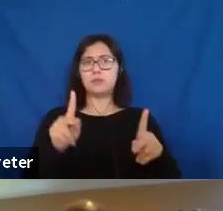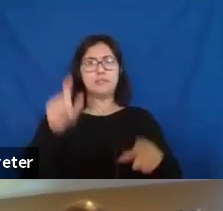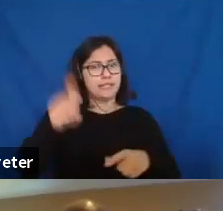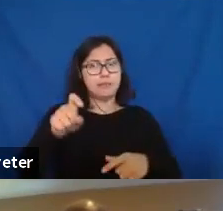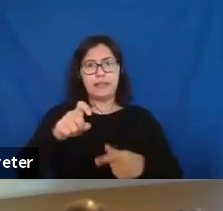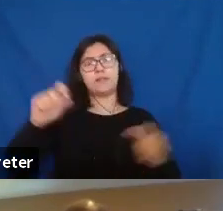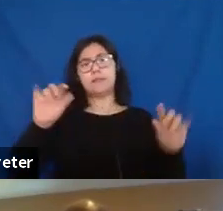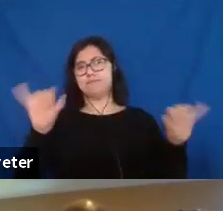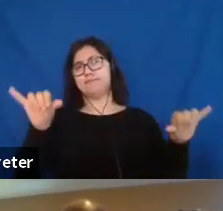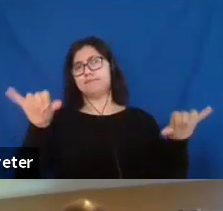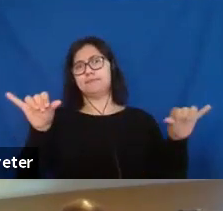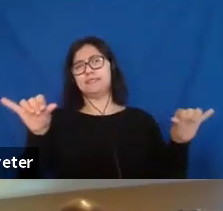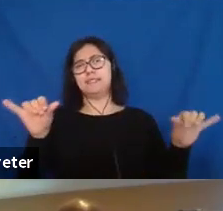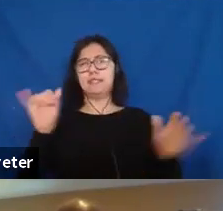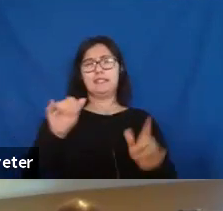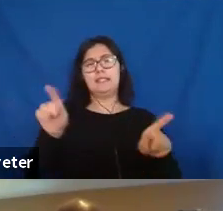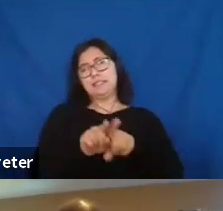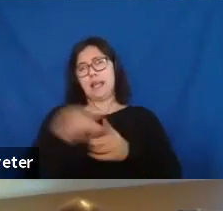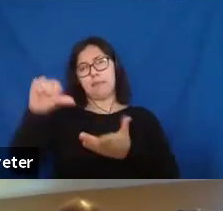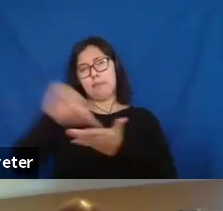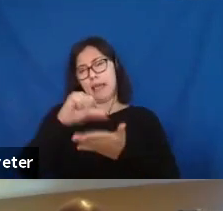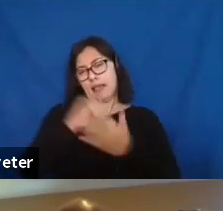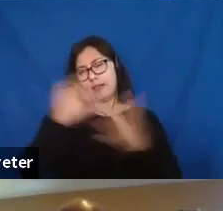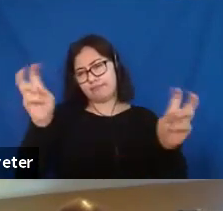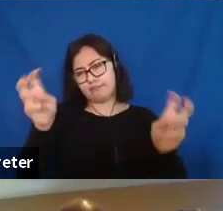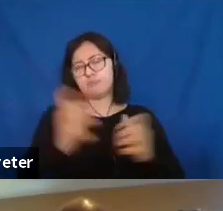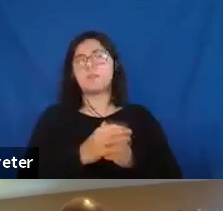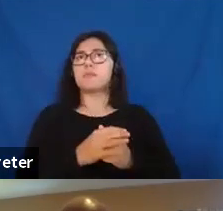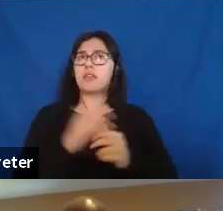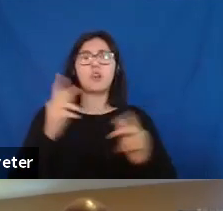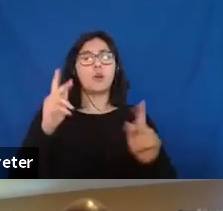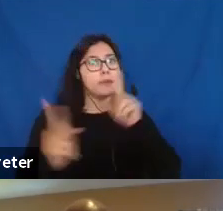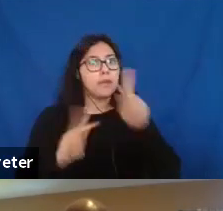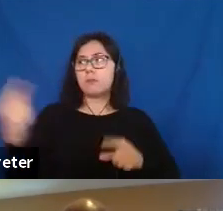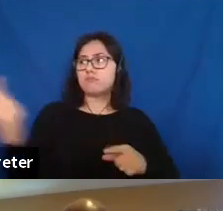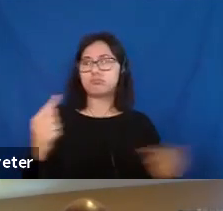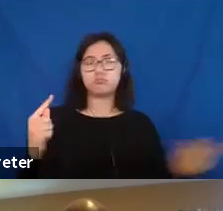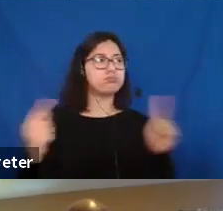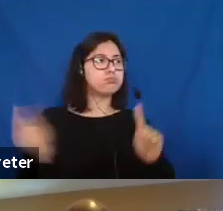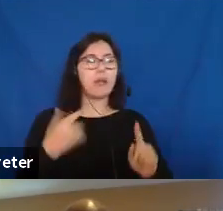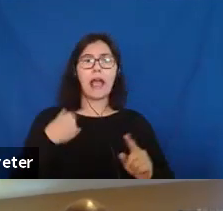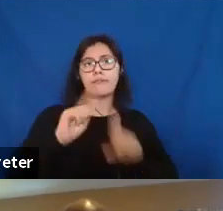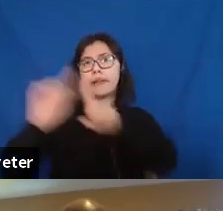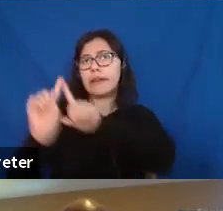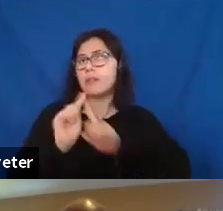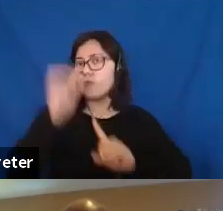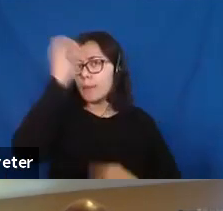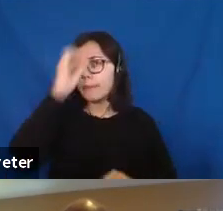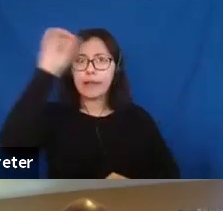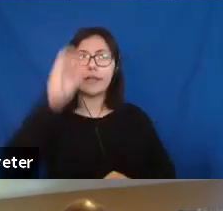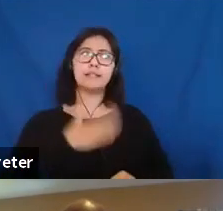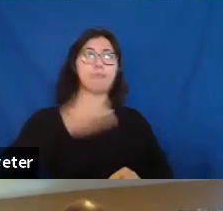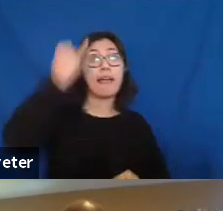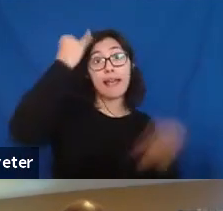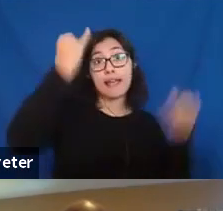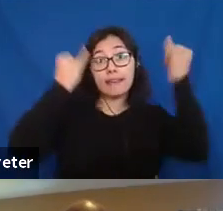page. I know people coming with their own thoughts, injecting their own ideas and stuff like that. But if we can get